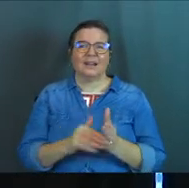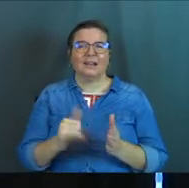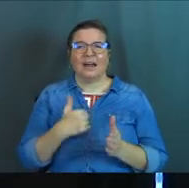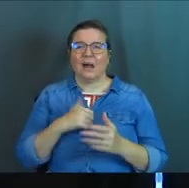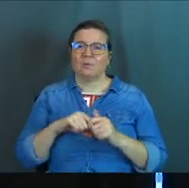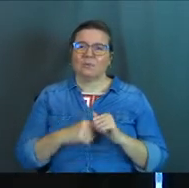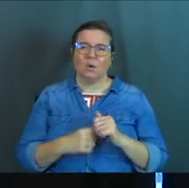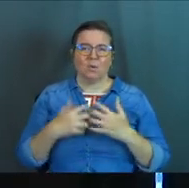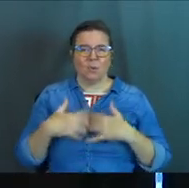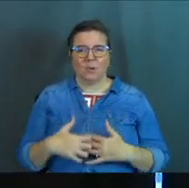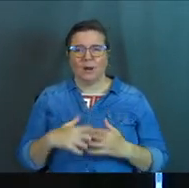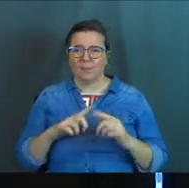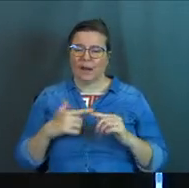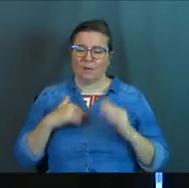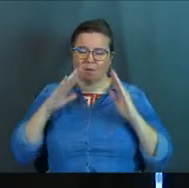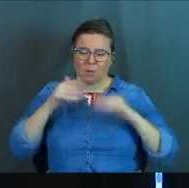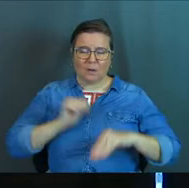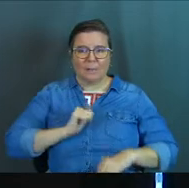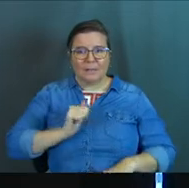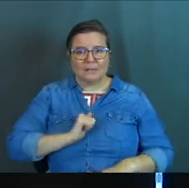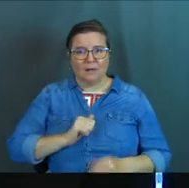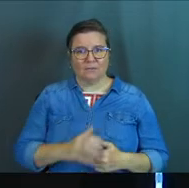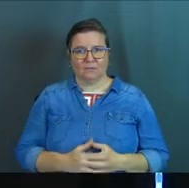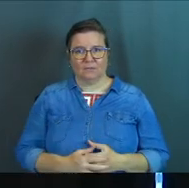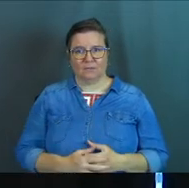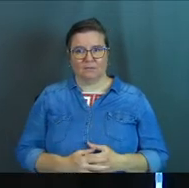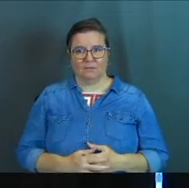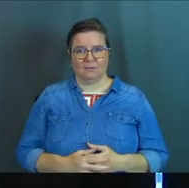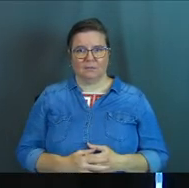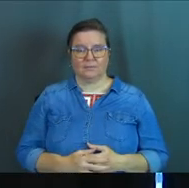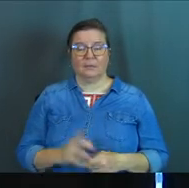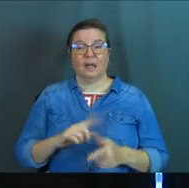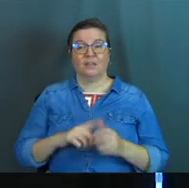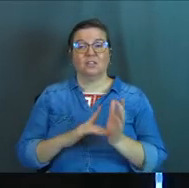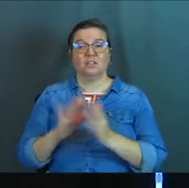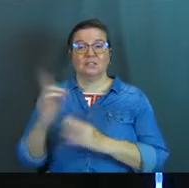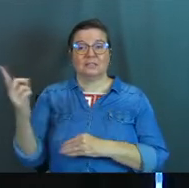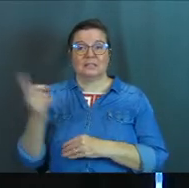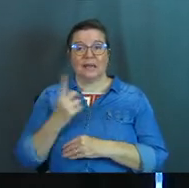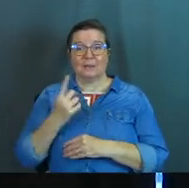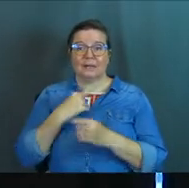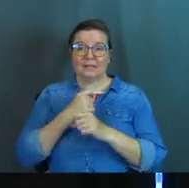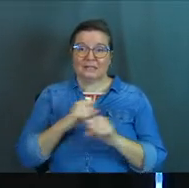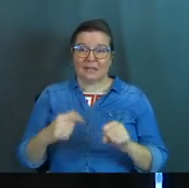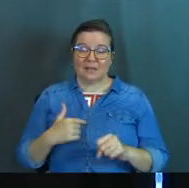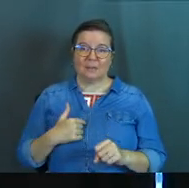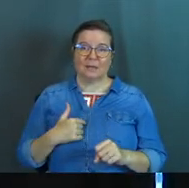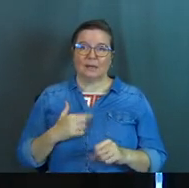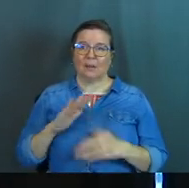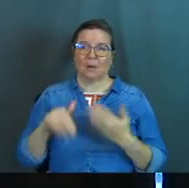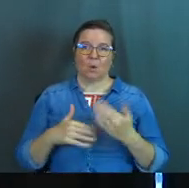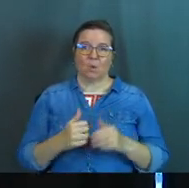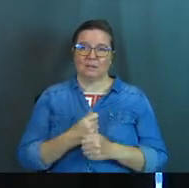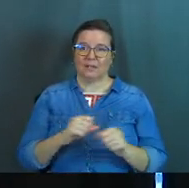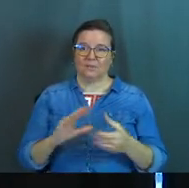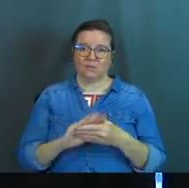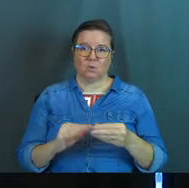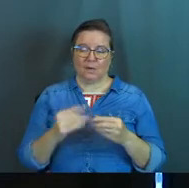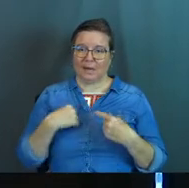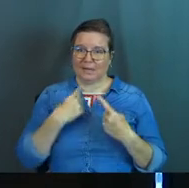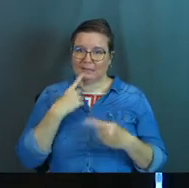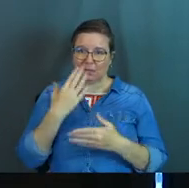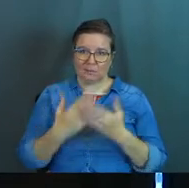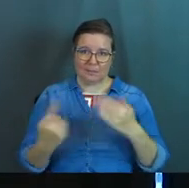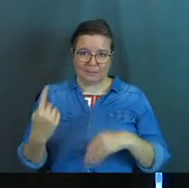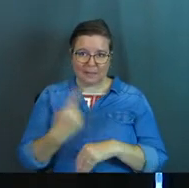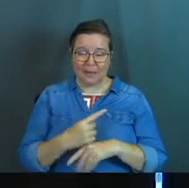it's like I was broken down, but I was so focused on myself. And then Jesus came along and saved me. And I've got my whole salvation story I'll tell